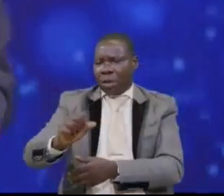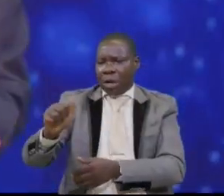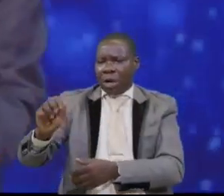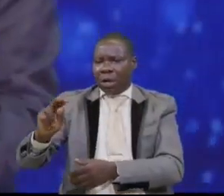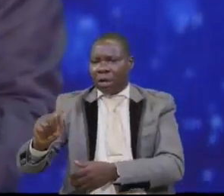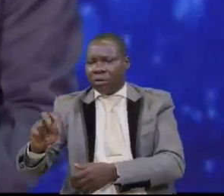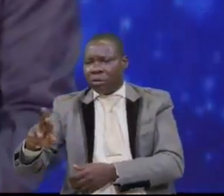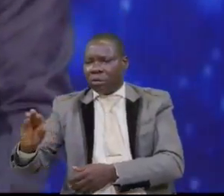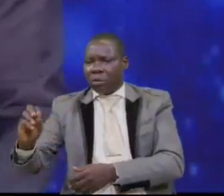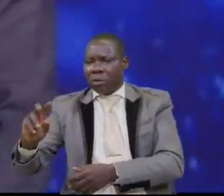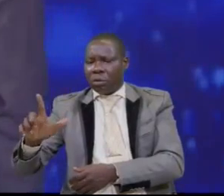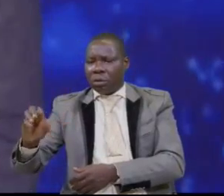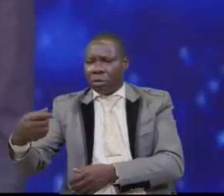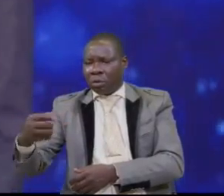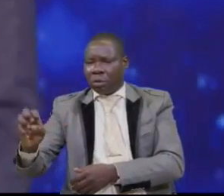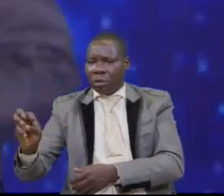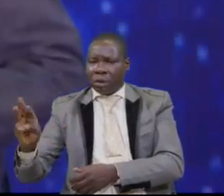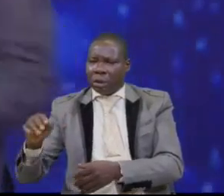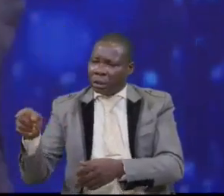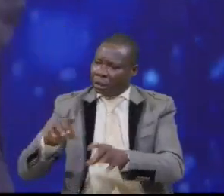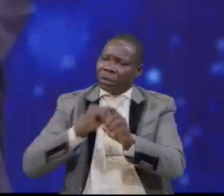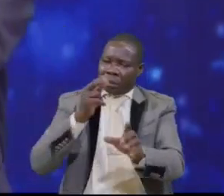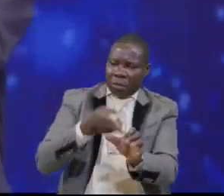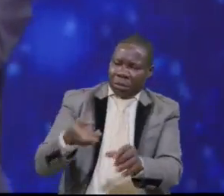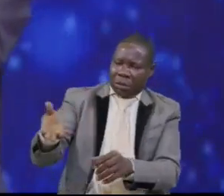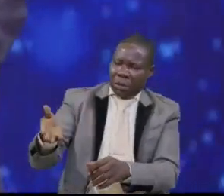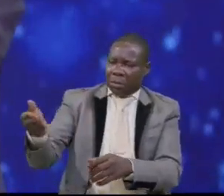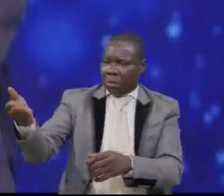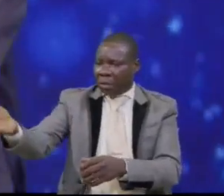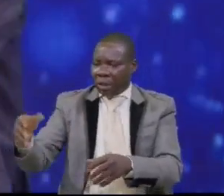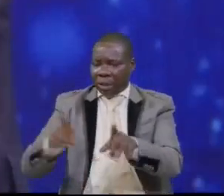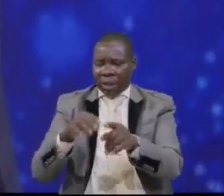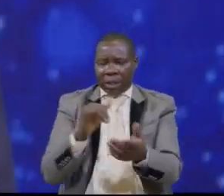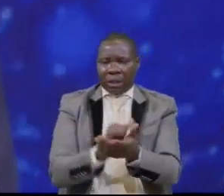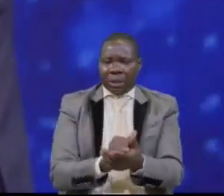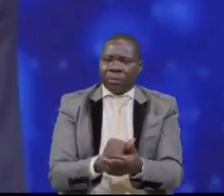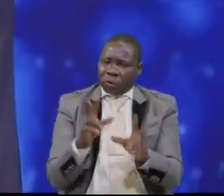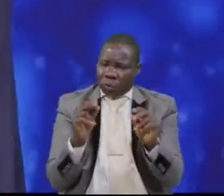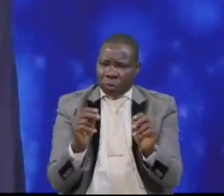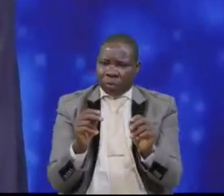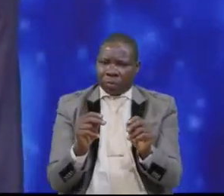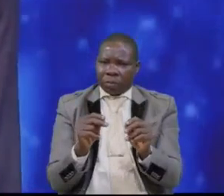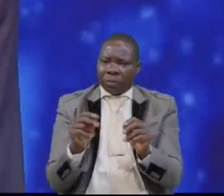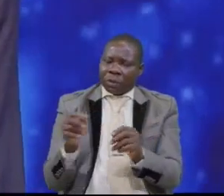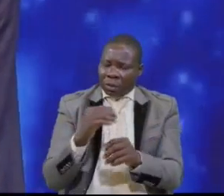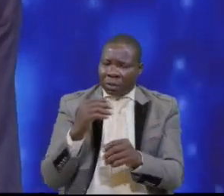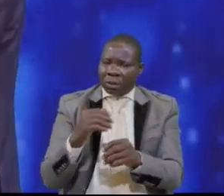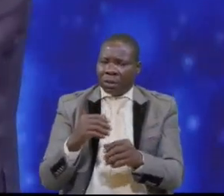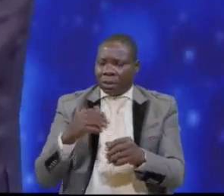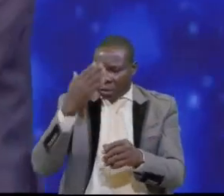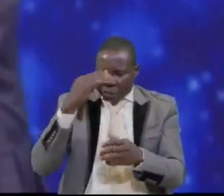get into stargazing like them he knew that he had to abstain from